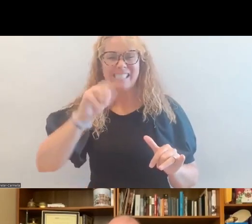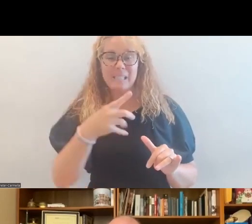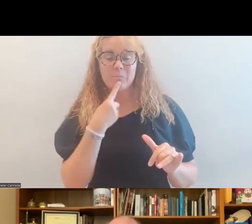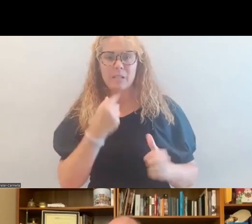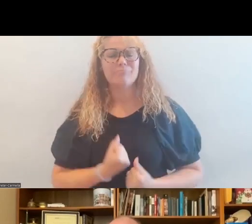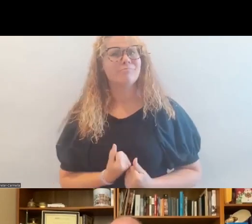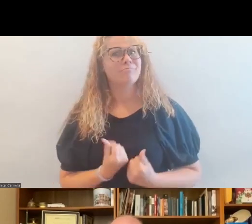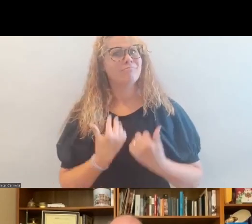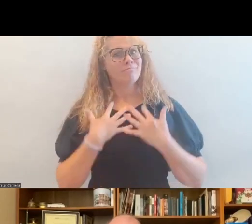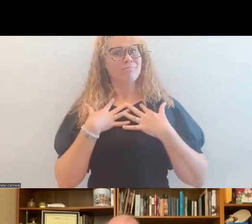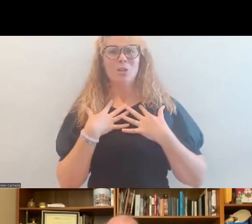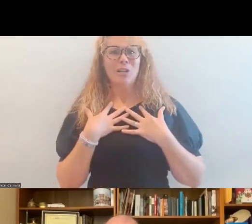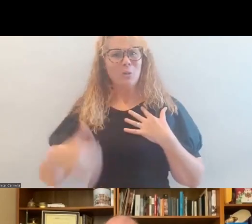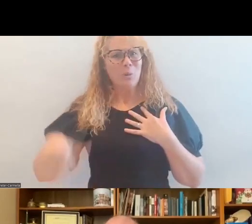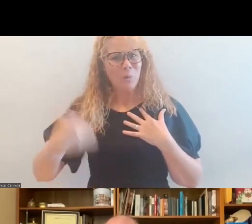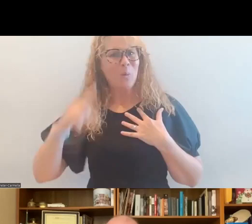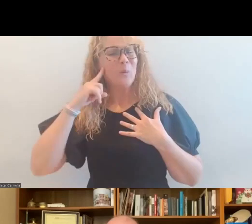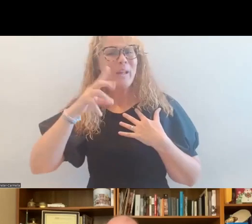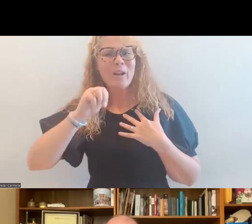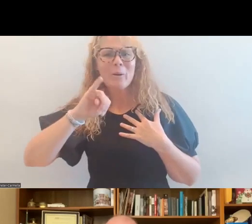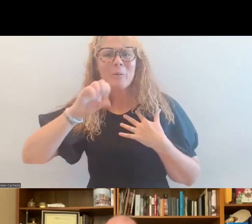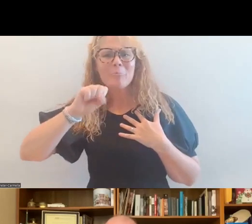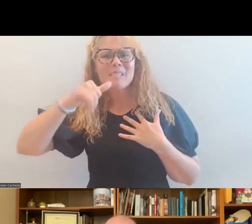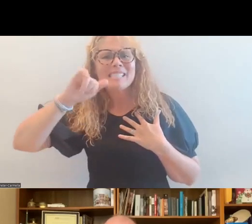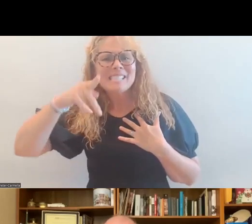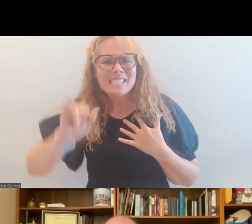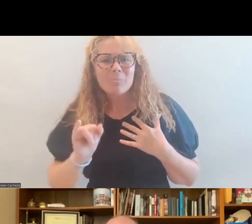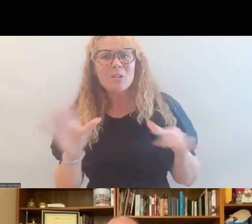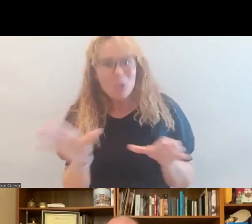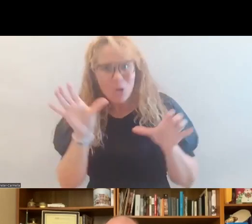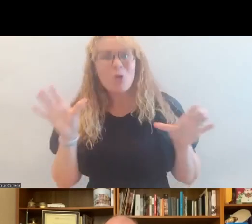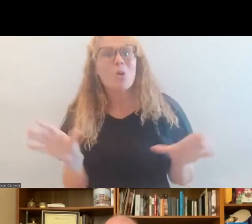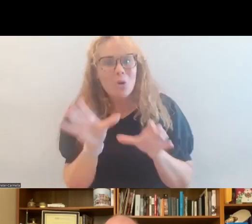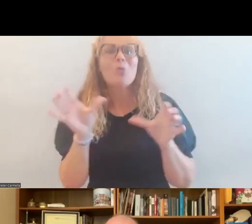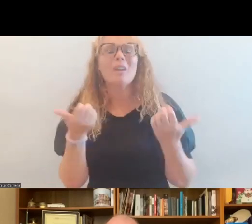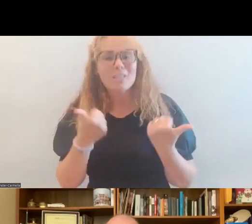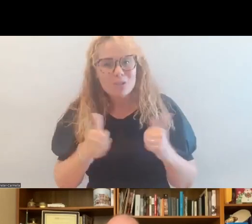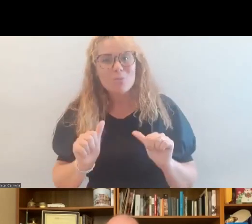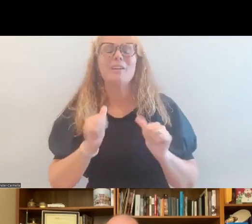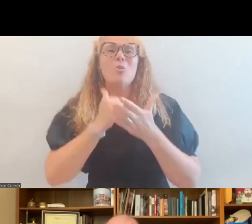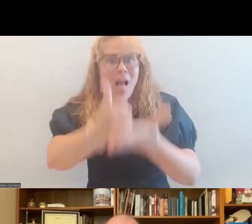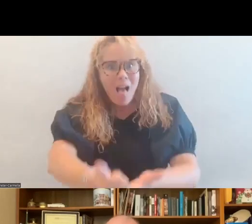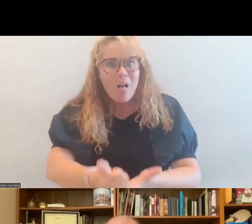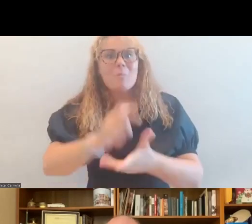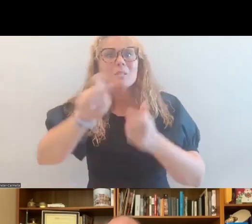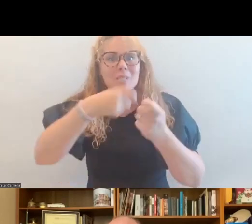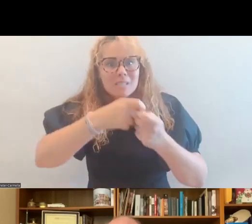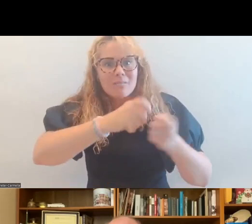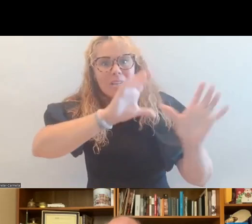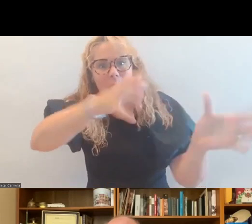hear about what Mississippi is doing to reach out to marginalized populations, to try and make sure there's